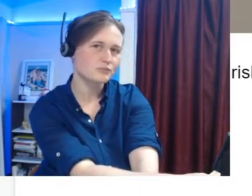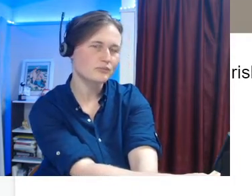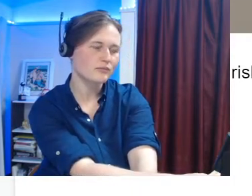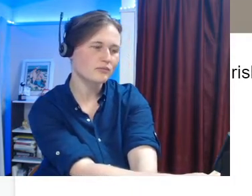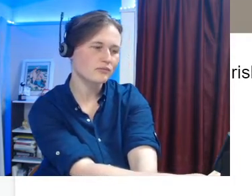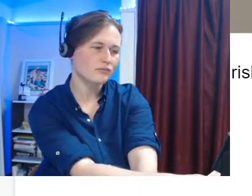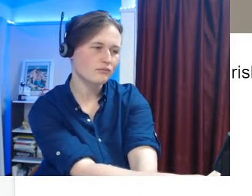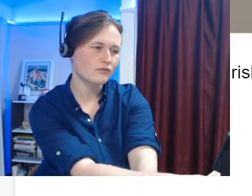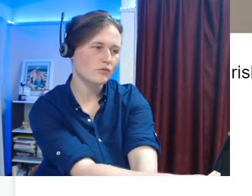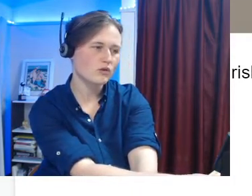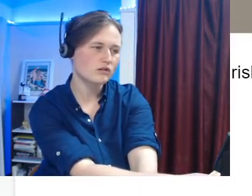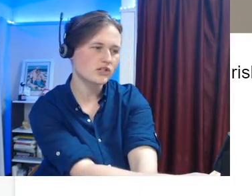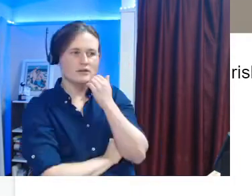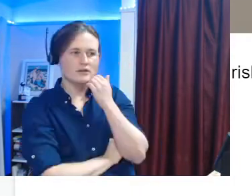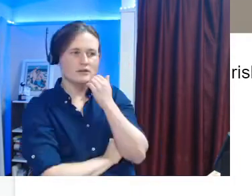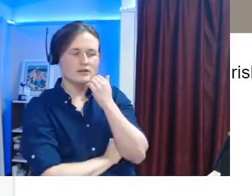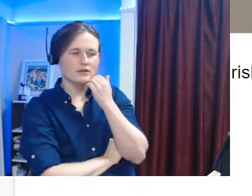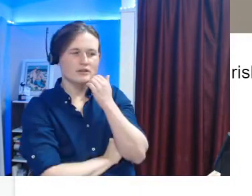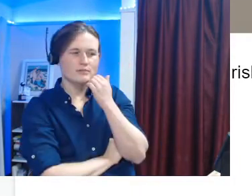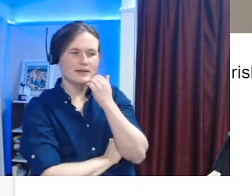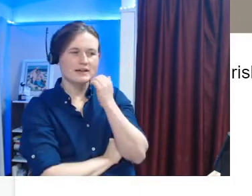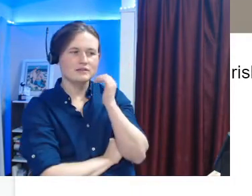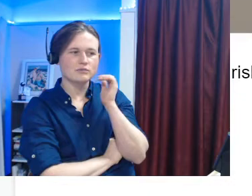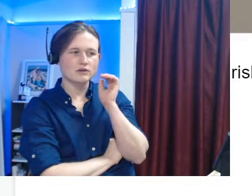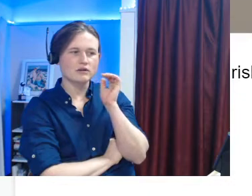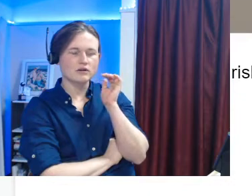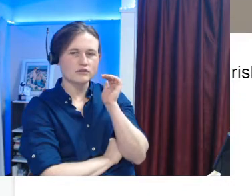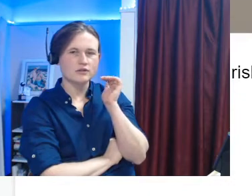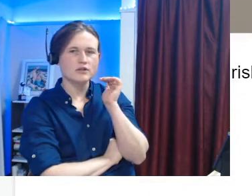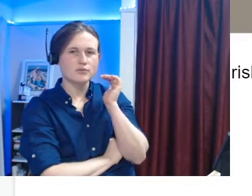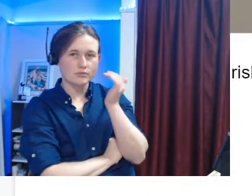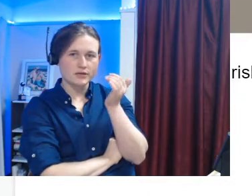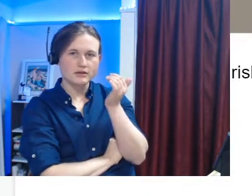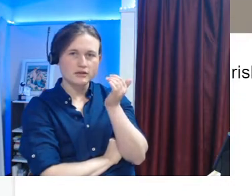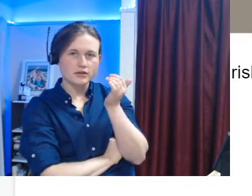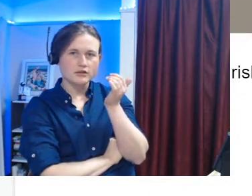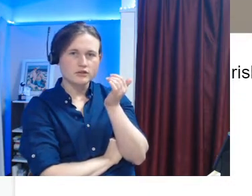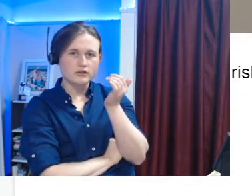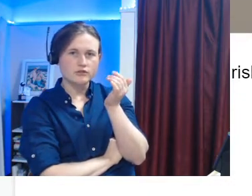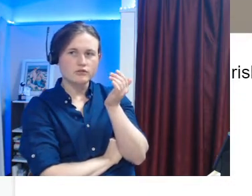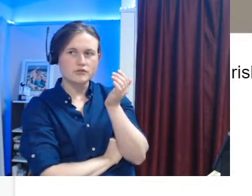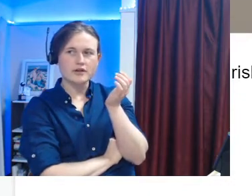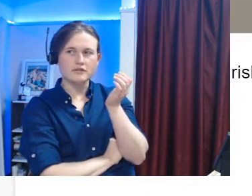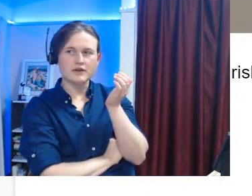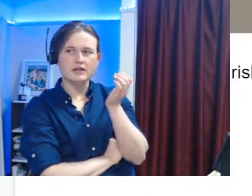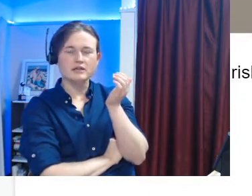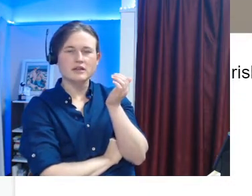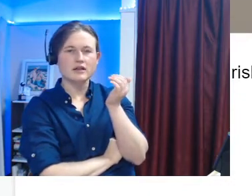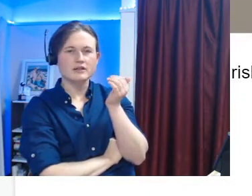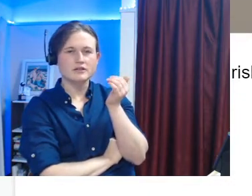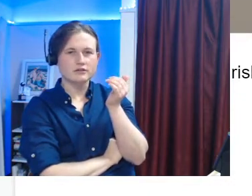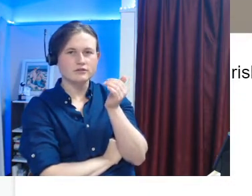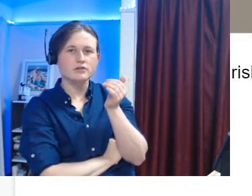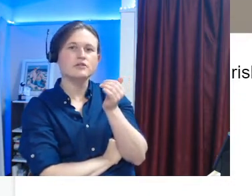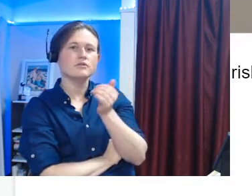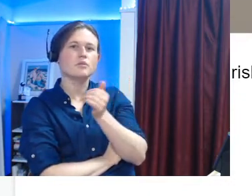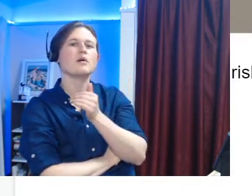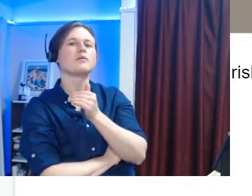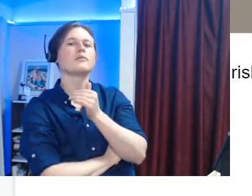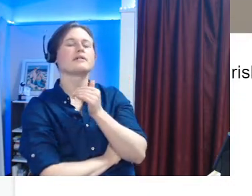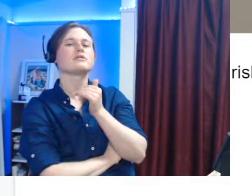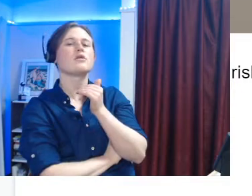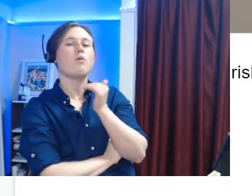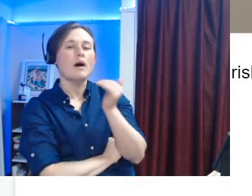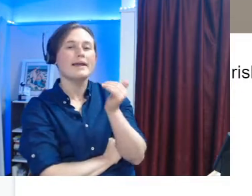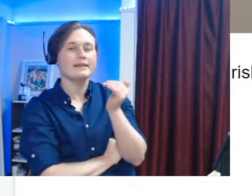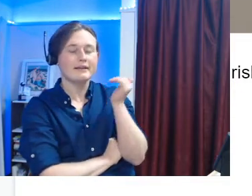walls in japan it's more culturally appropriate to try to find a solution to a